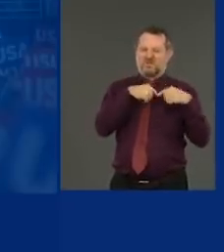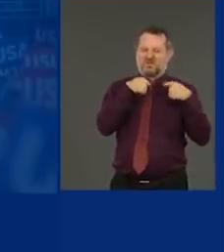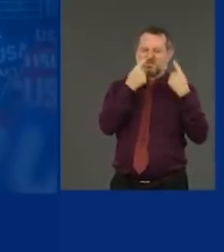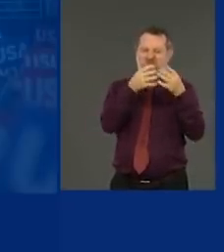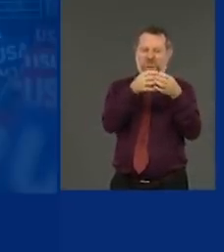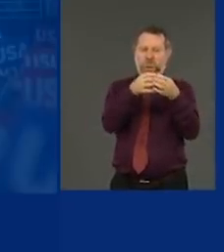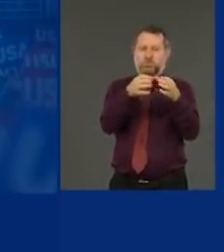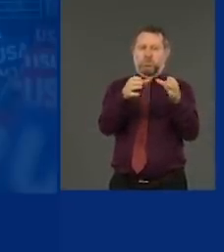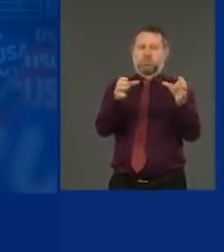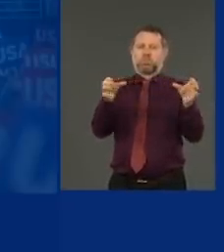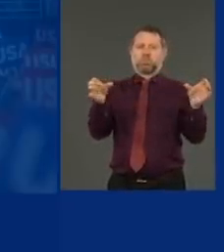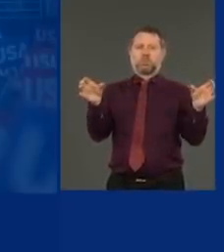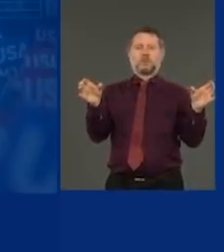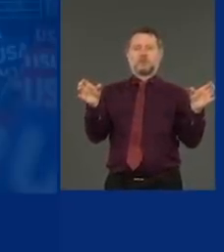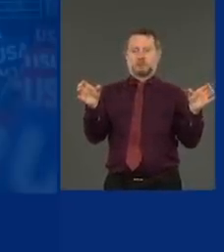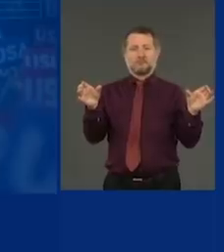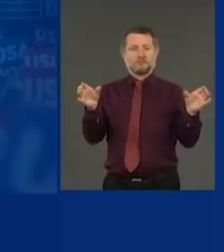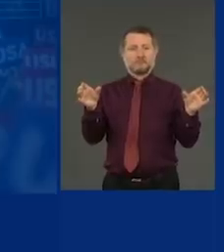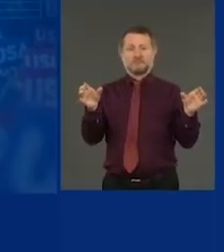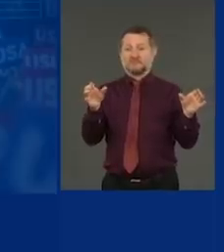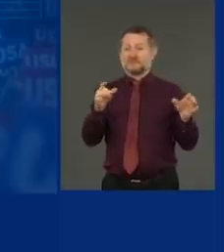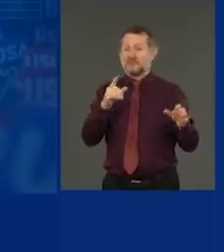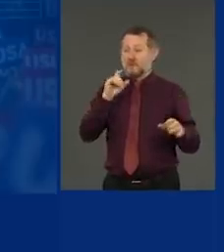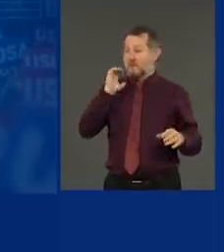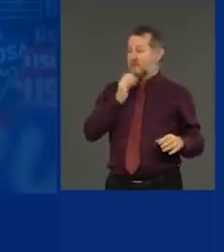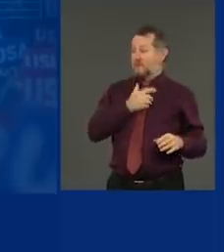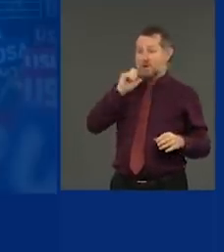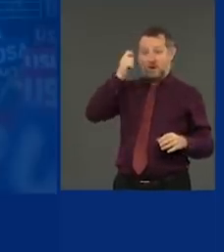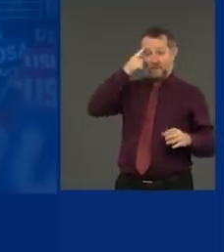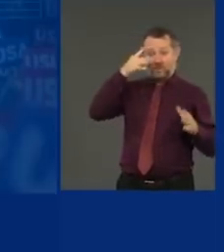Our government was not ready to respond.